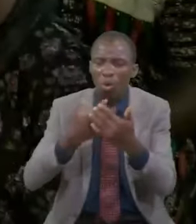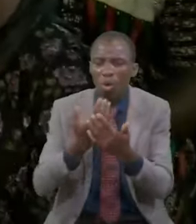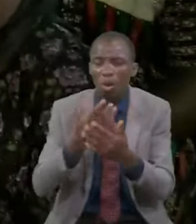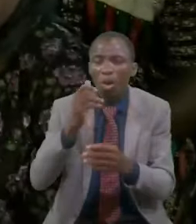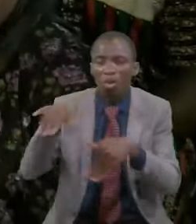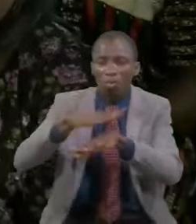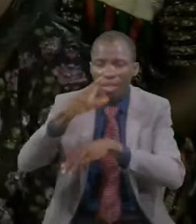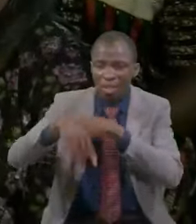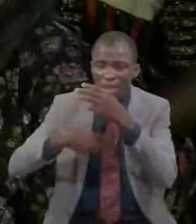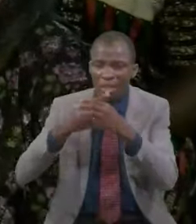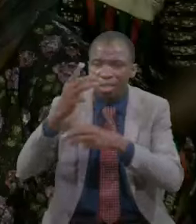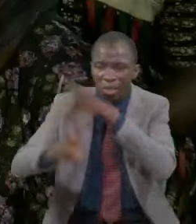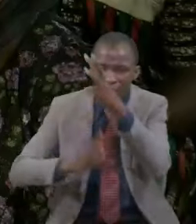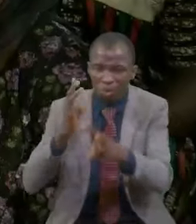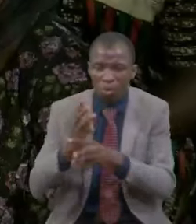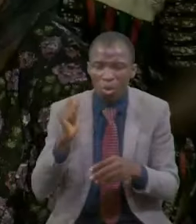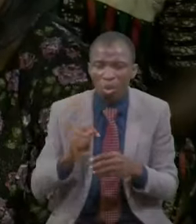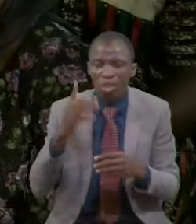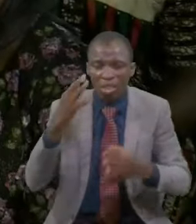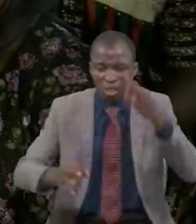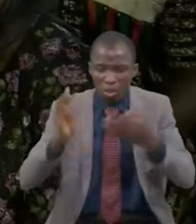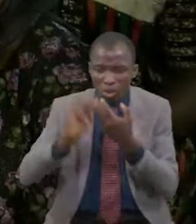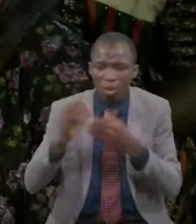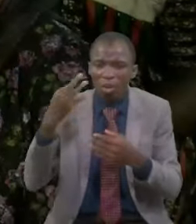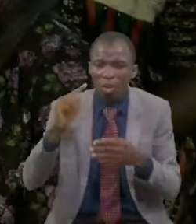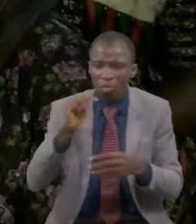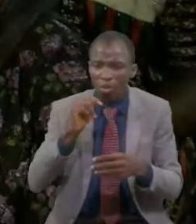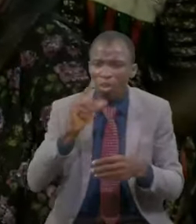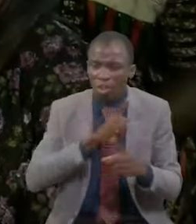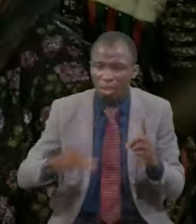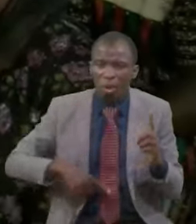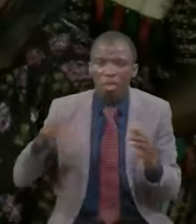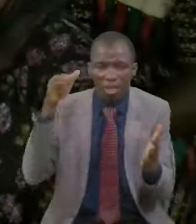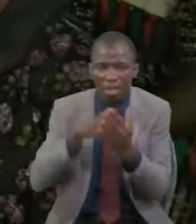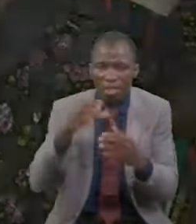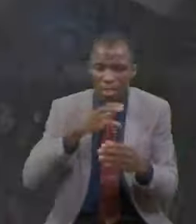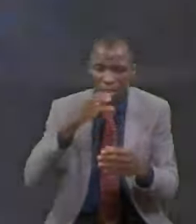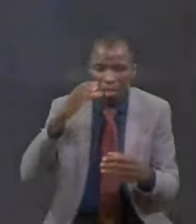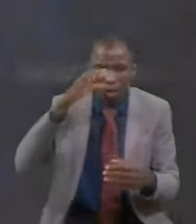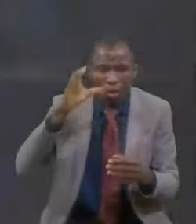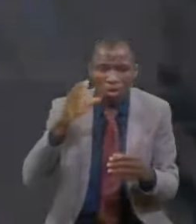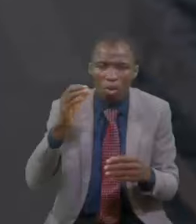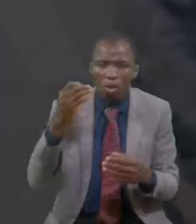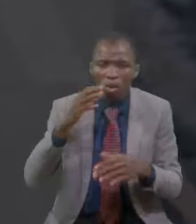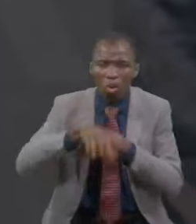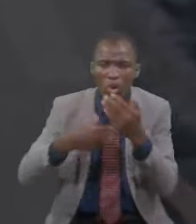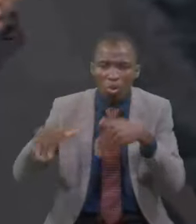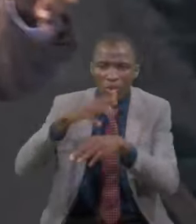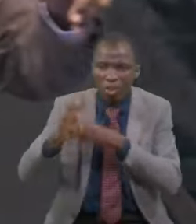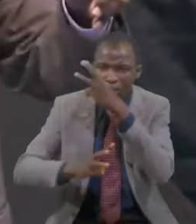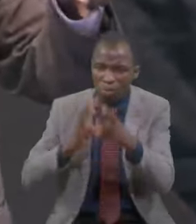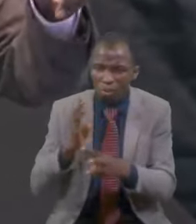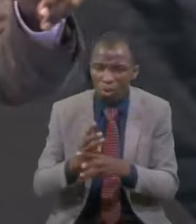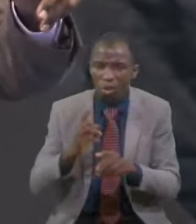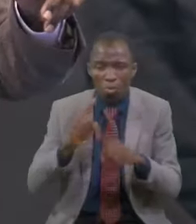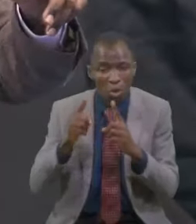God against the corruption of the world. But God looked